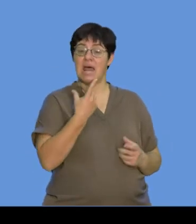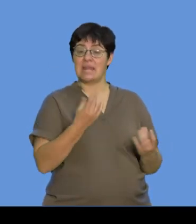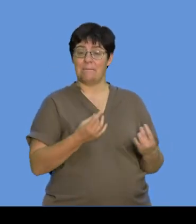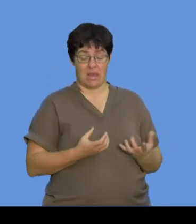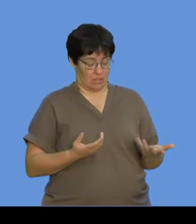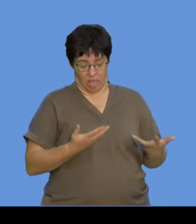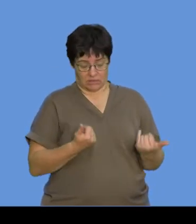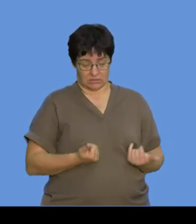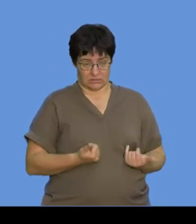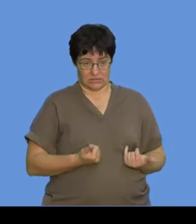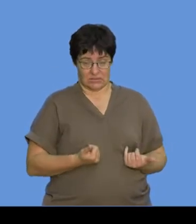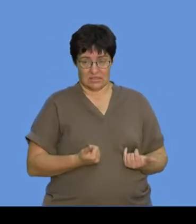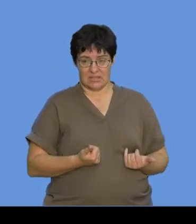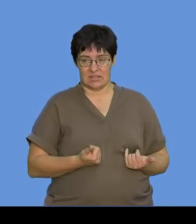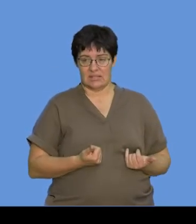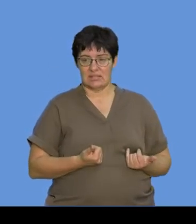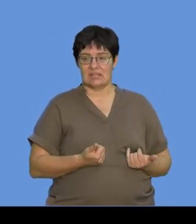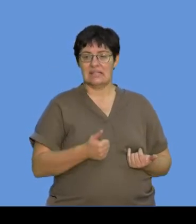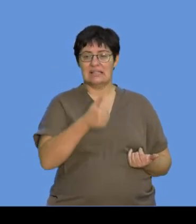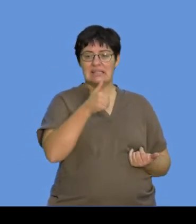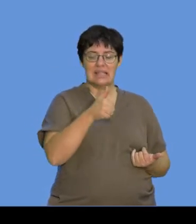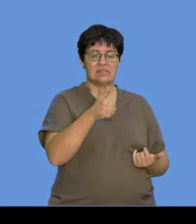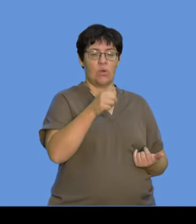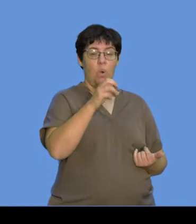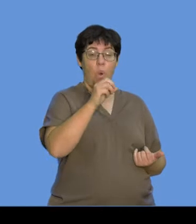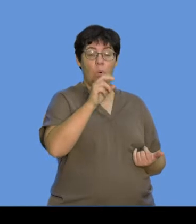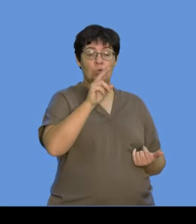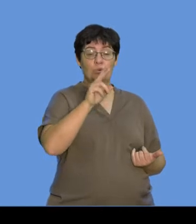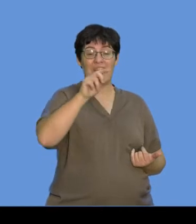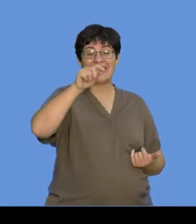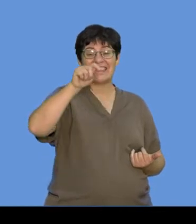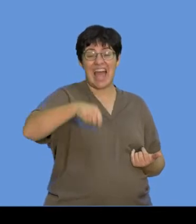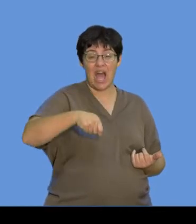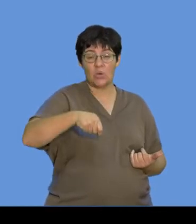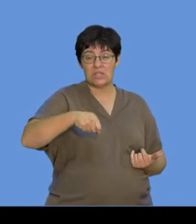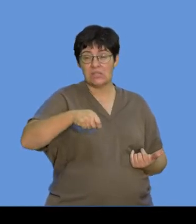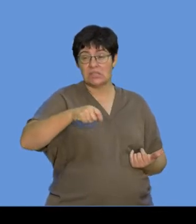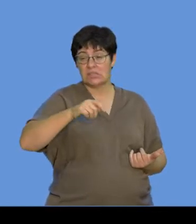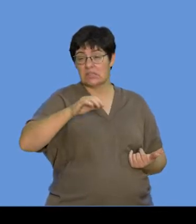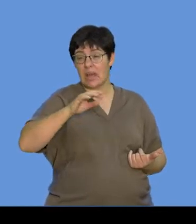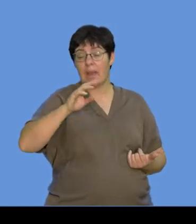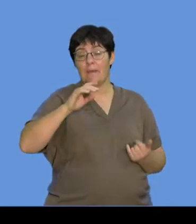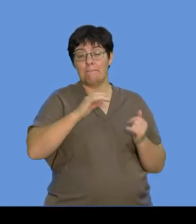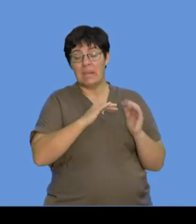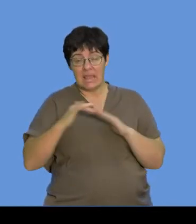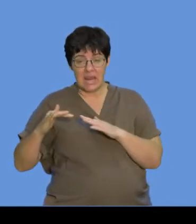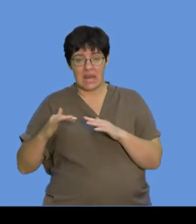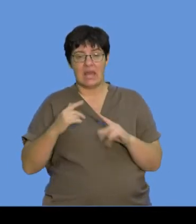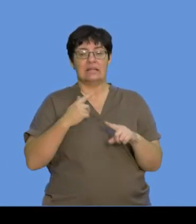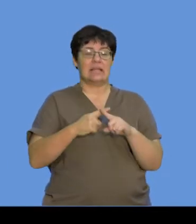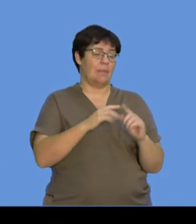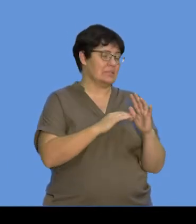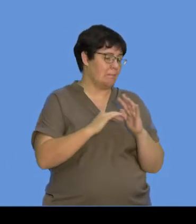that number out. But in other words, we've got 602,000. This is 602,000. We multiply it by a